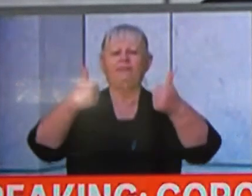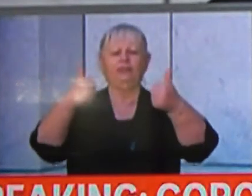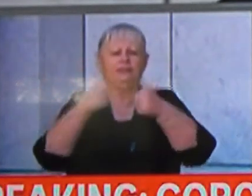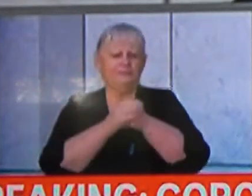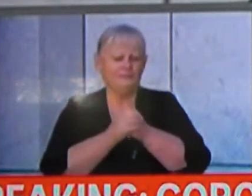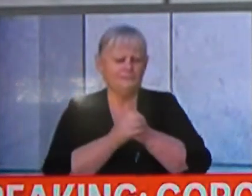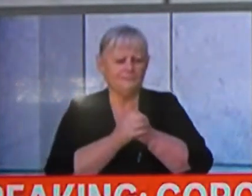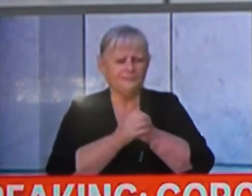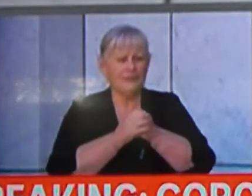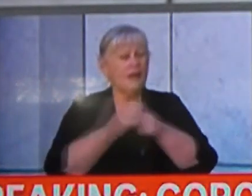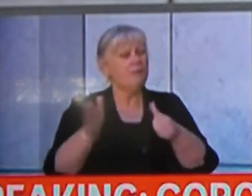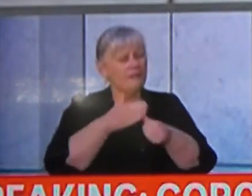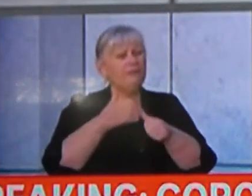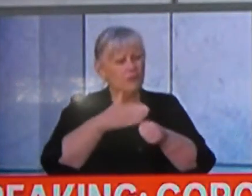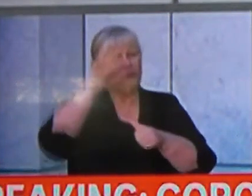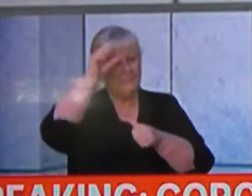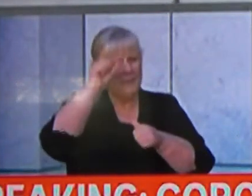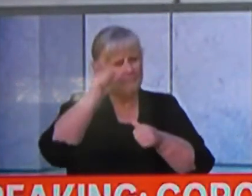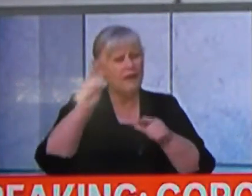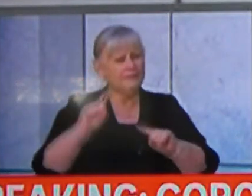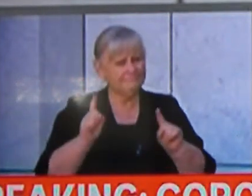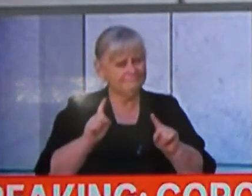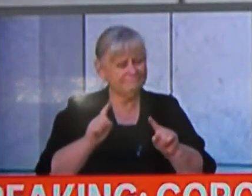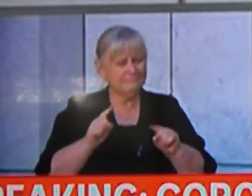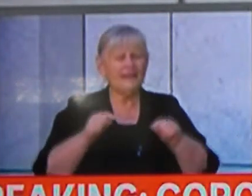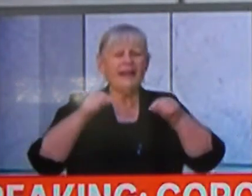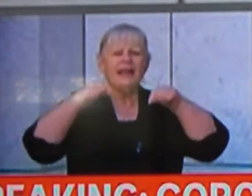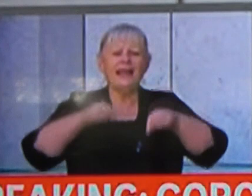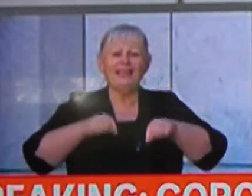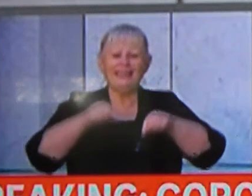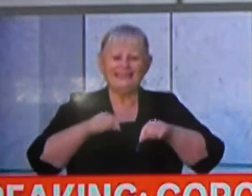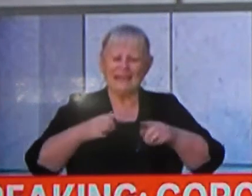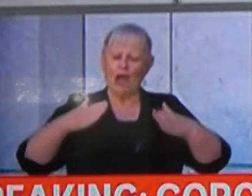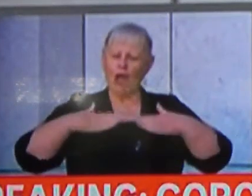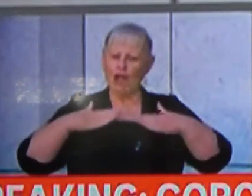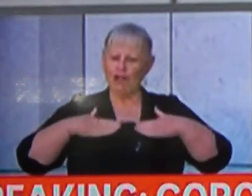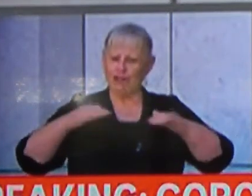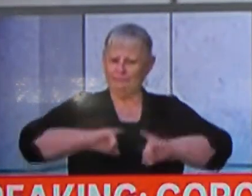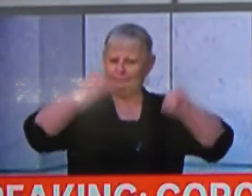But we must remember first and foremost that this is a health crisis.